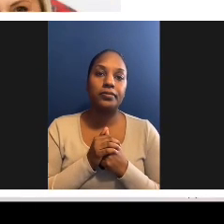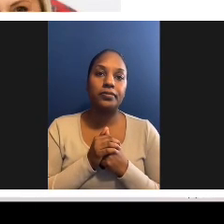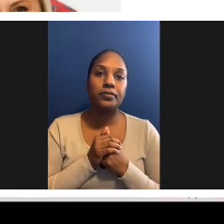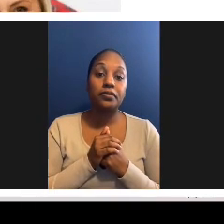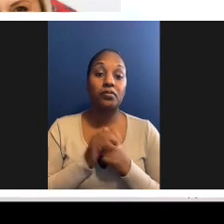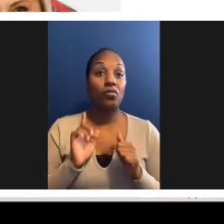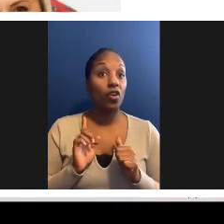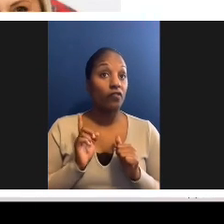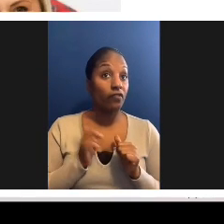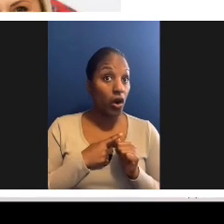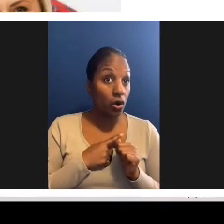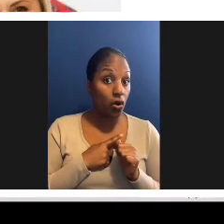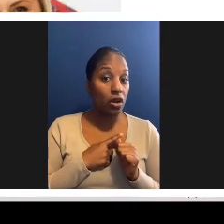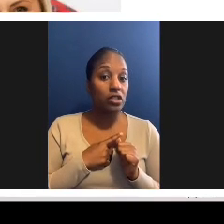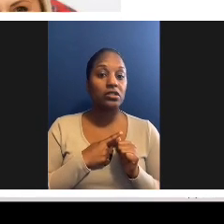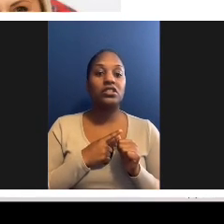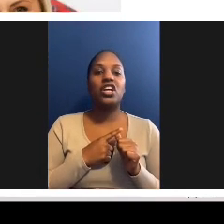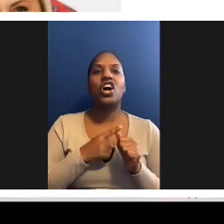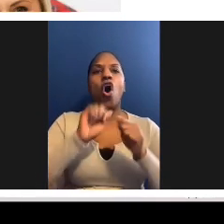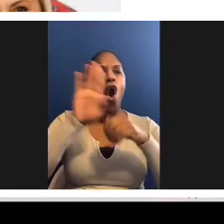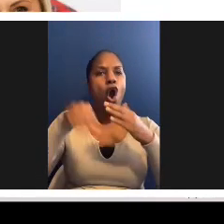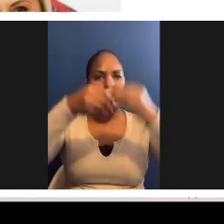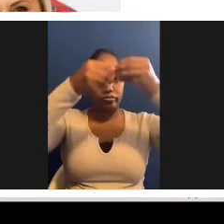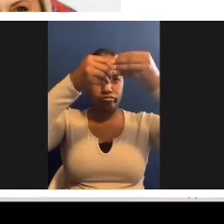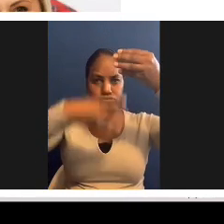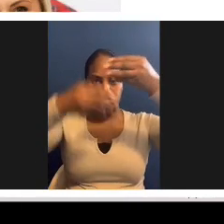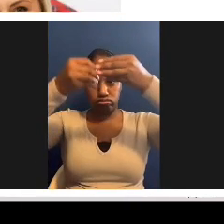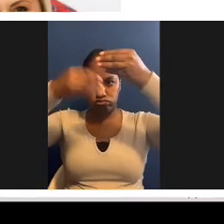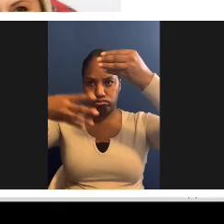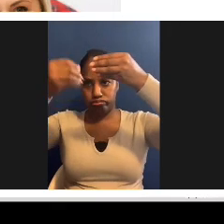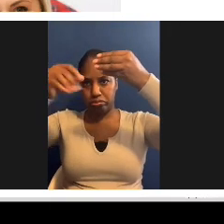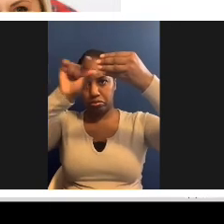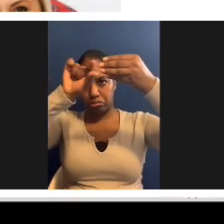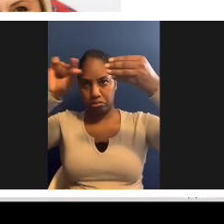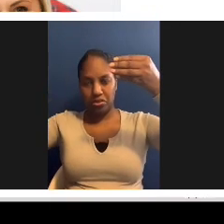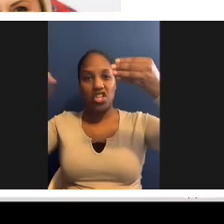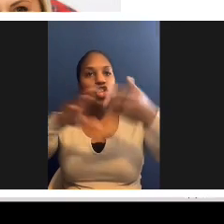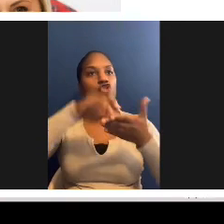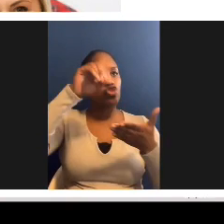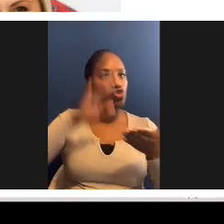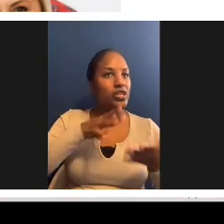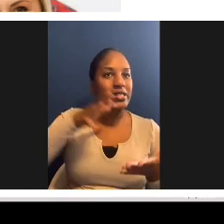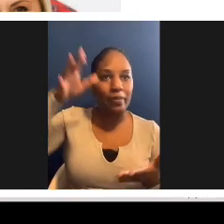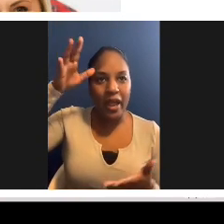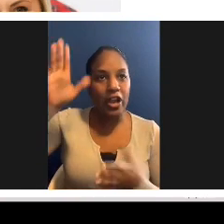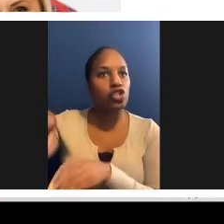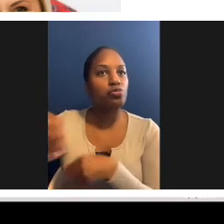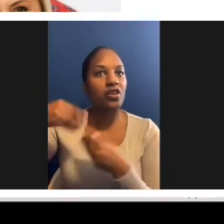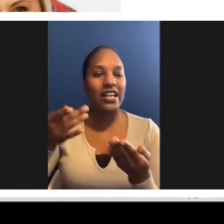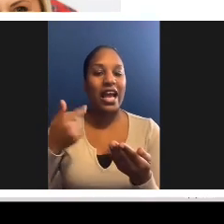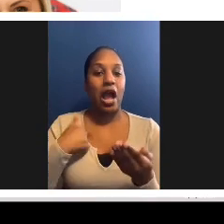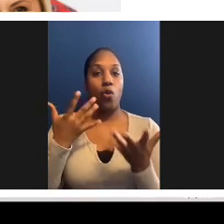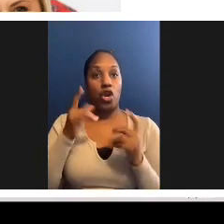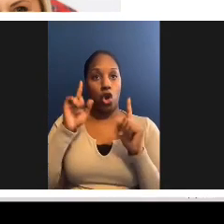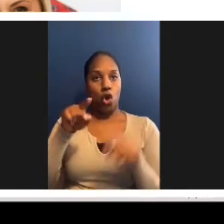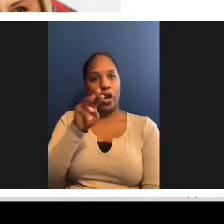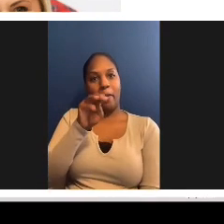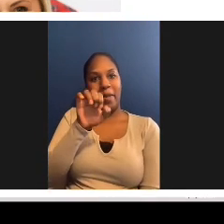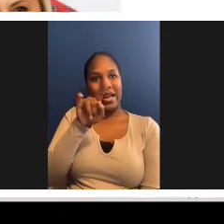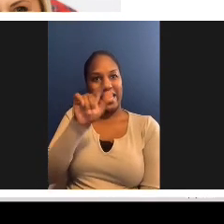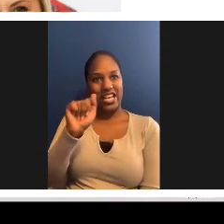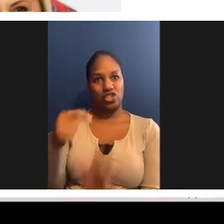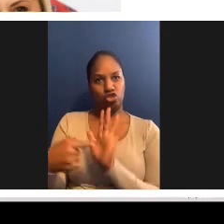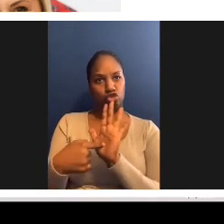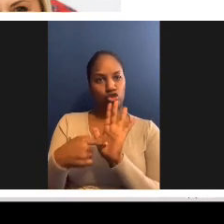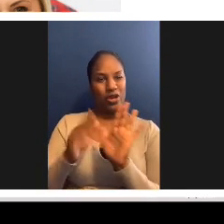First of all, we have all the drop-down menus across the top, of course, students, parents, providers. I want to go to media and just show you our